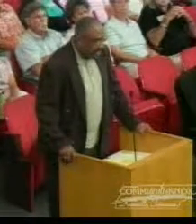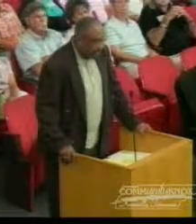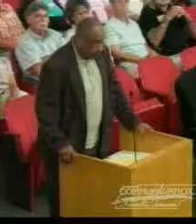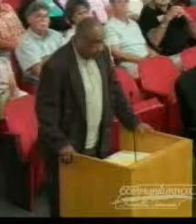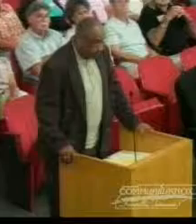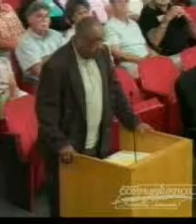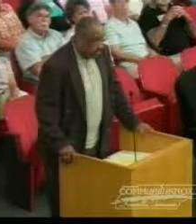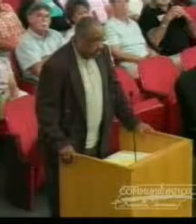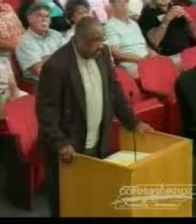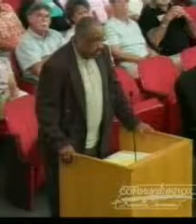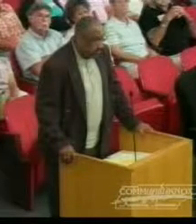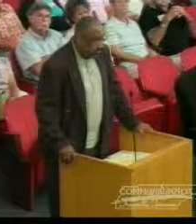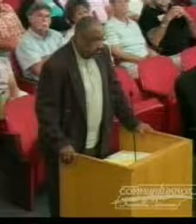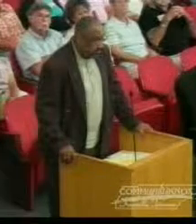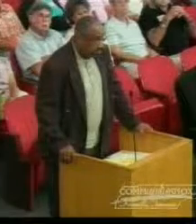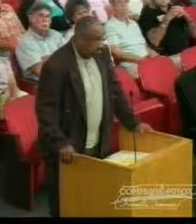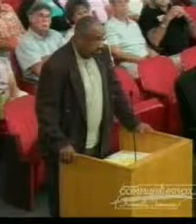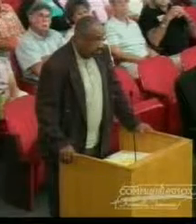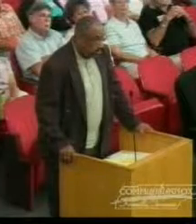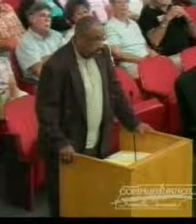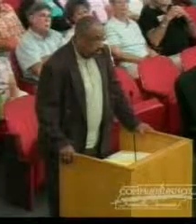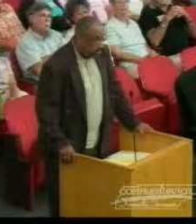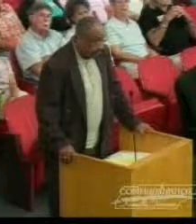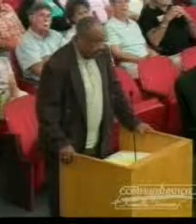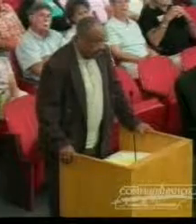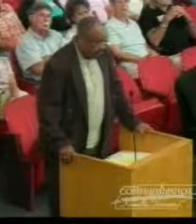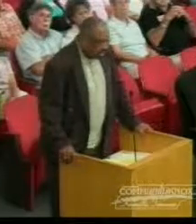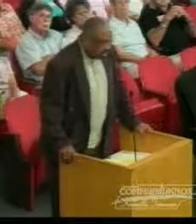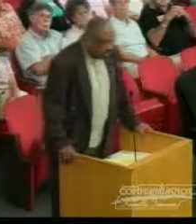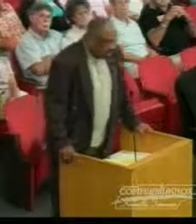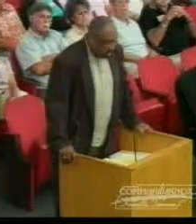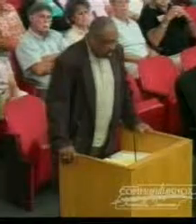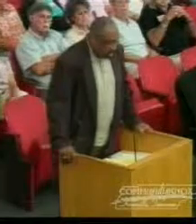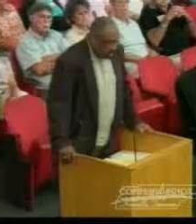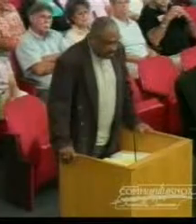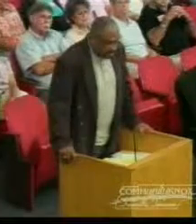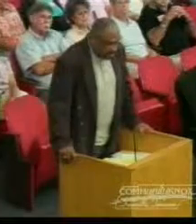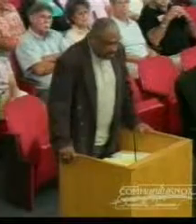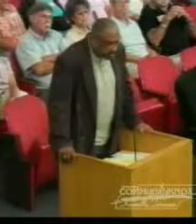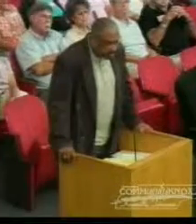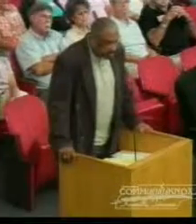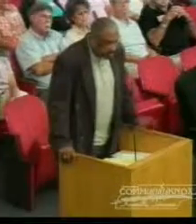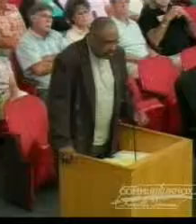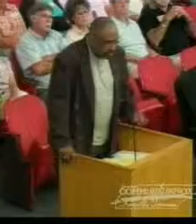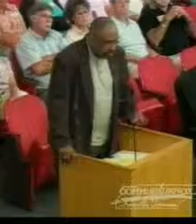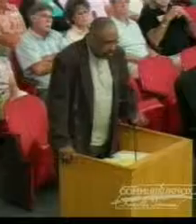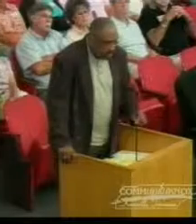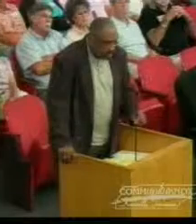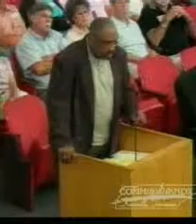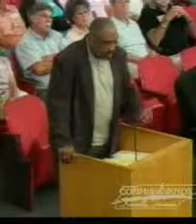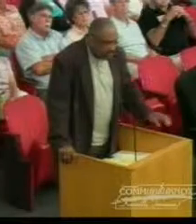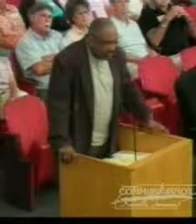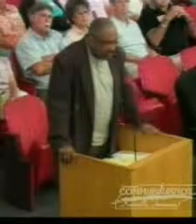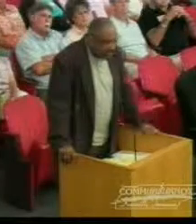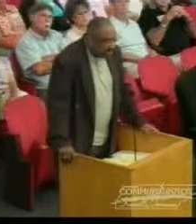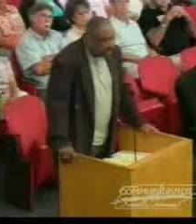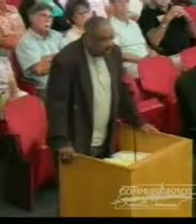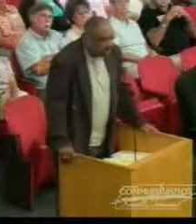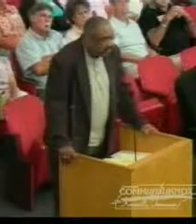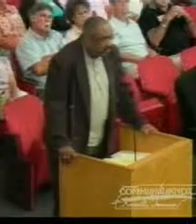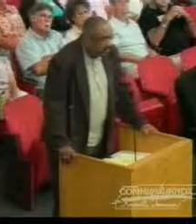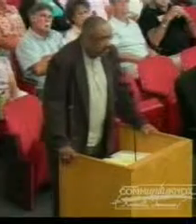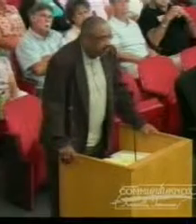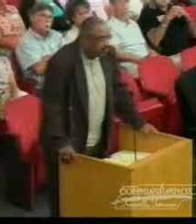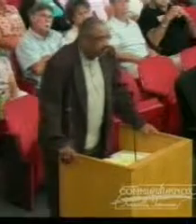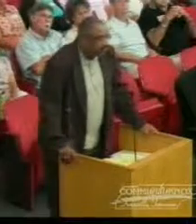I've looked at the budget, Mr. Strickland. I know that you're absolutely correct, and I know that my position was included in that salary. May I make one additional